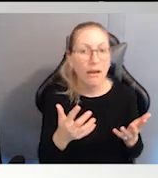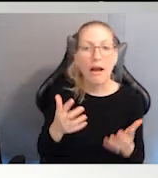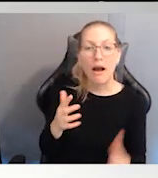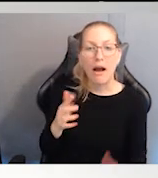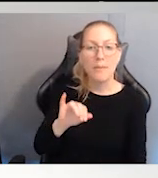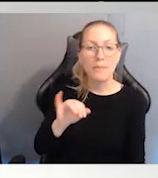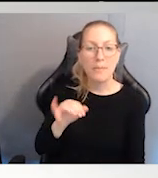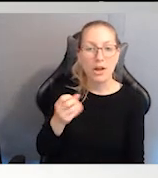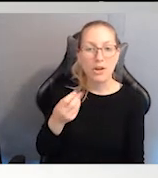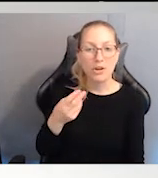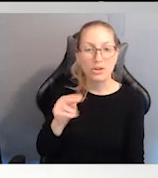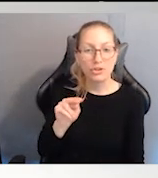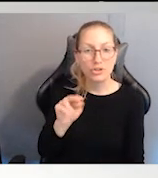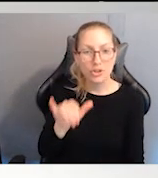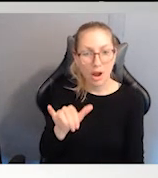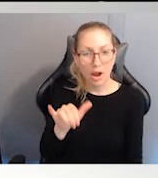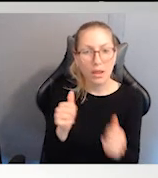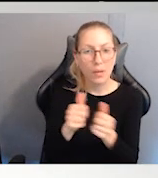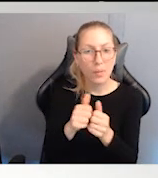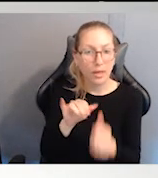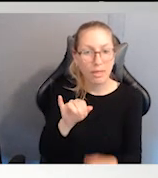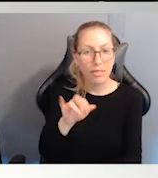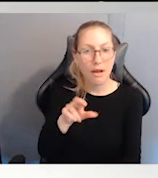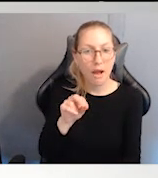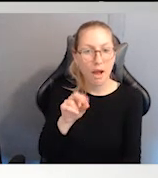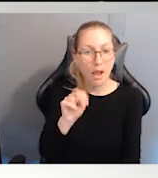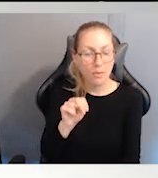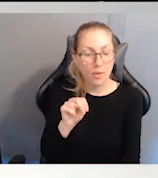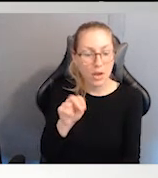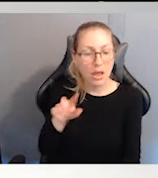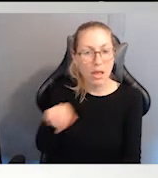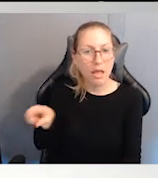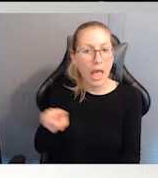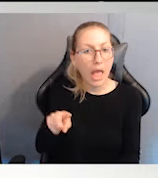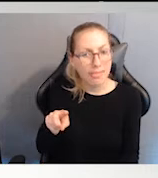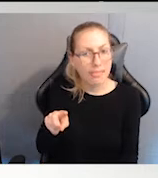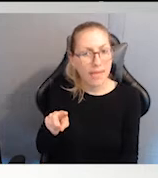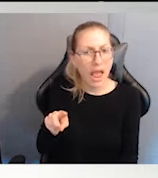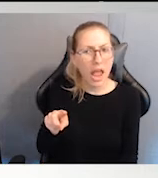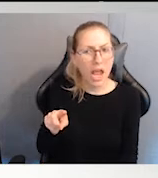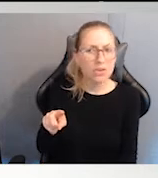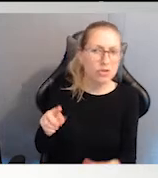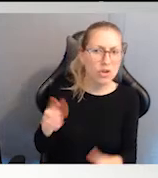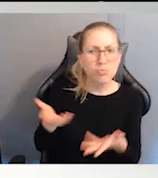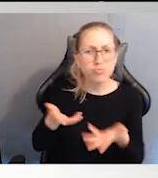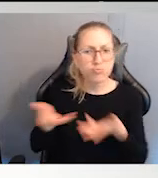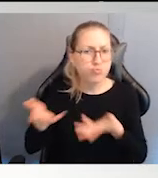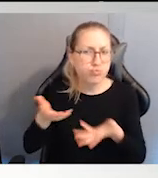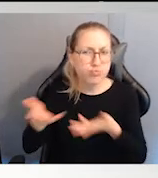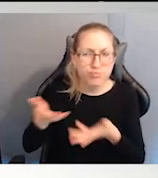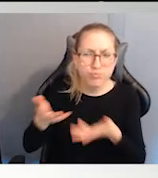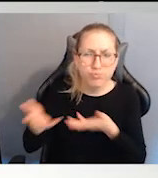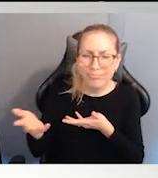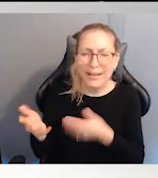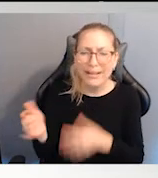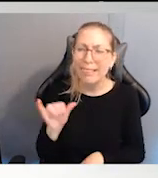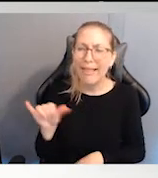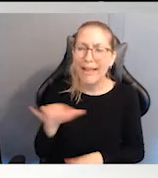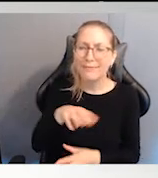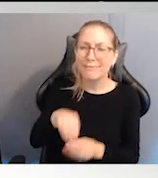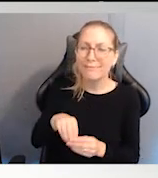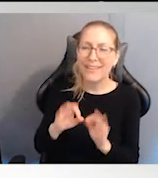with Aaron and Will. They treat me like family, so I